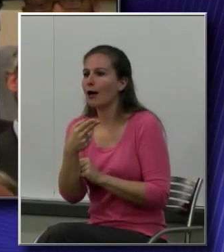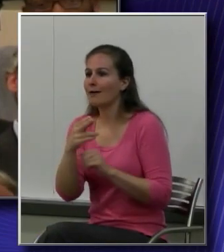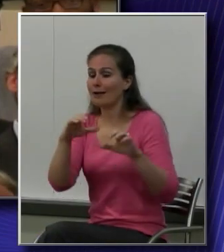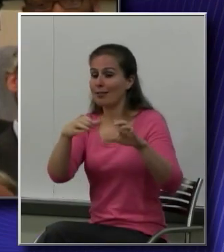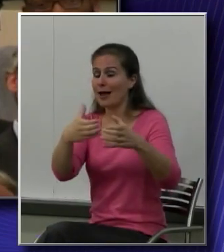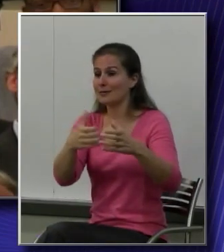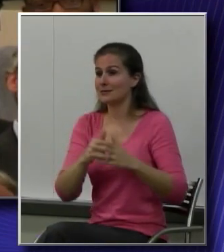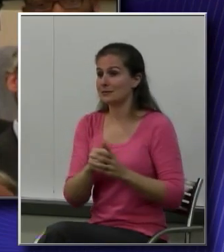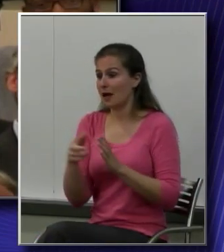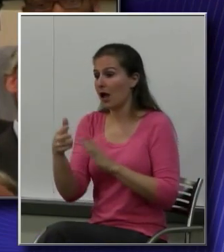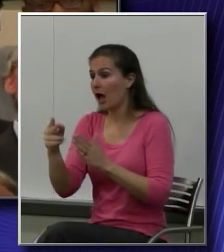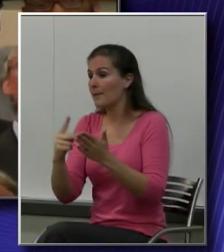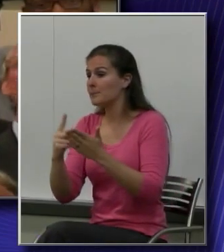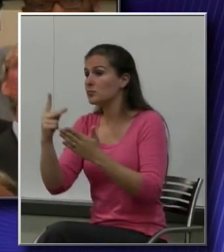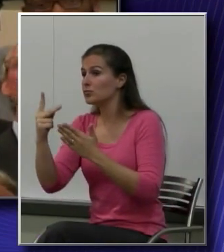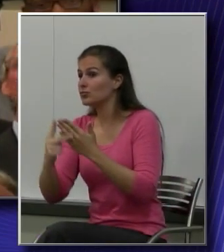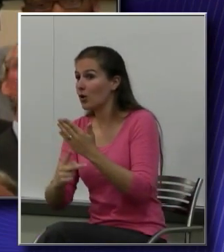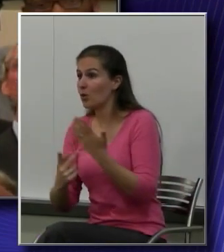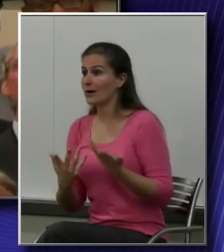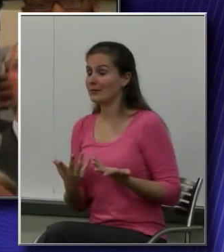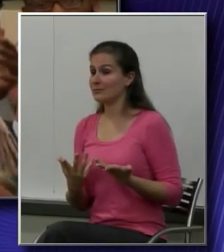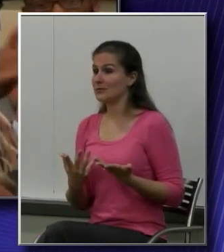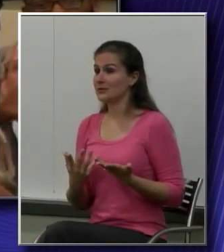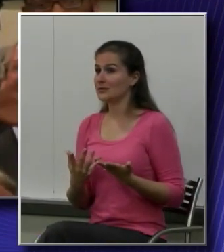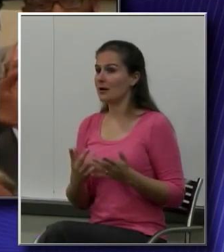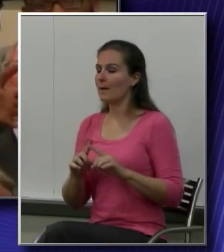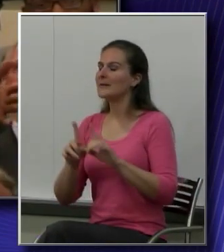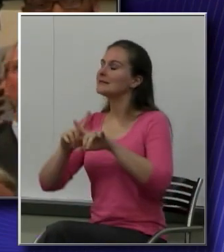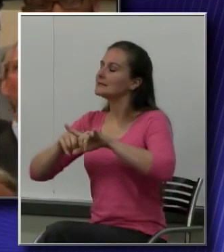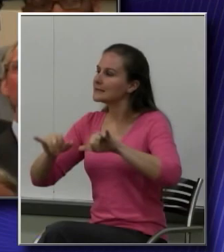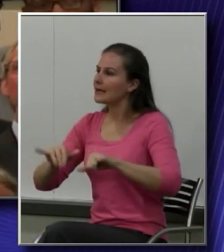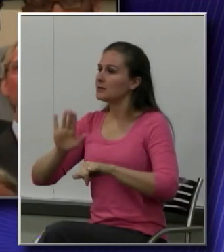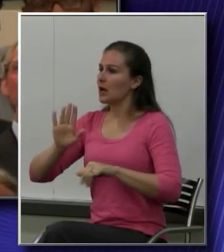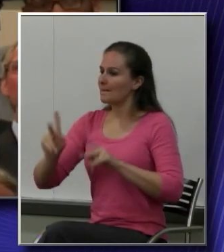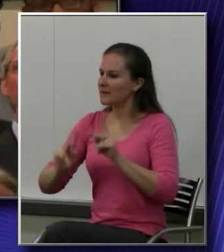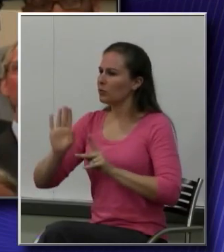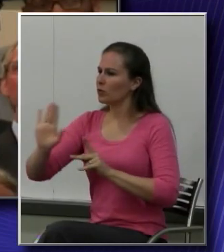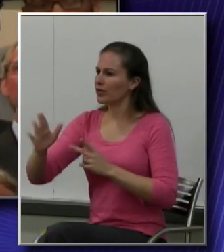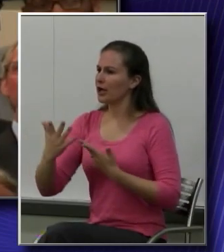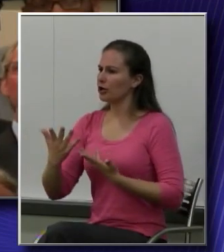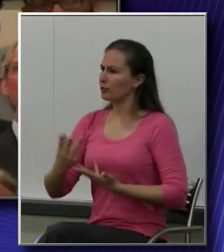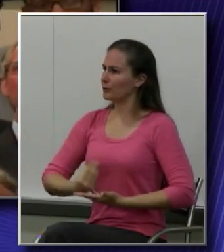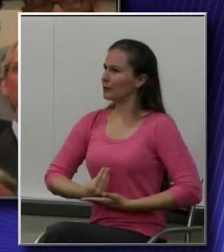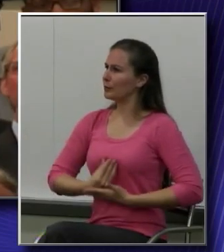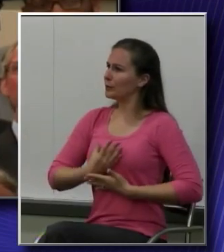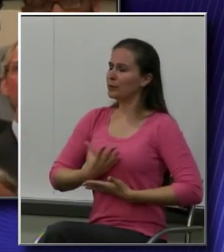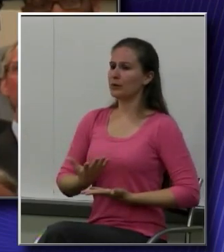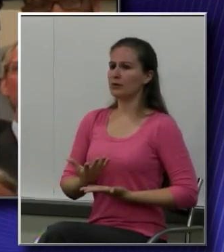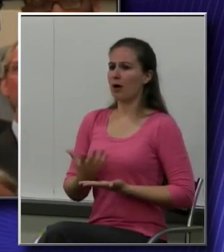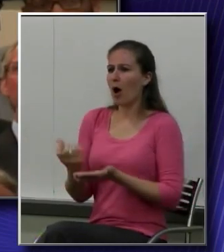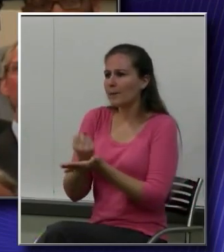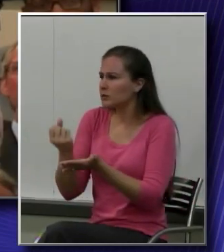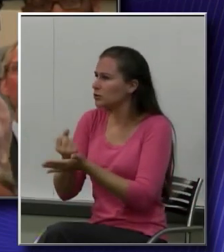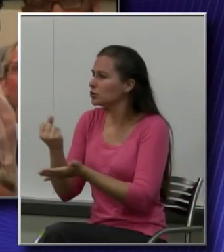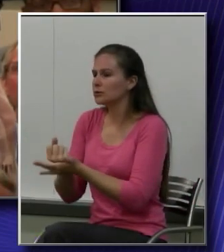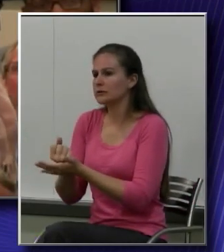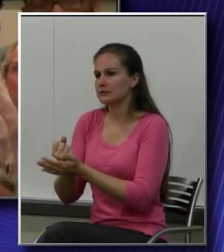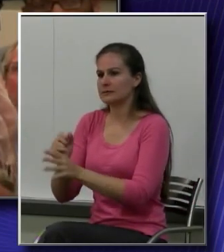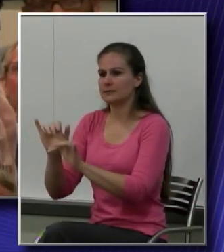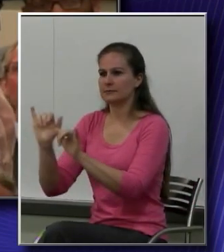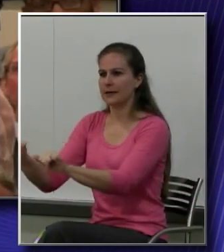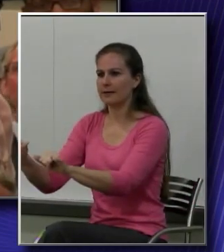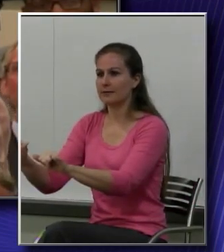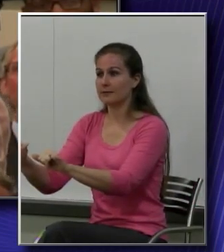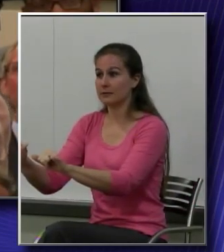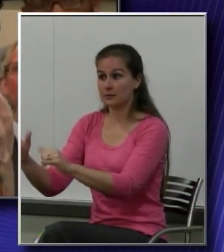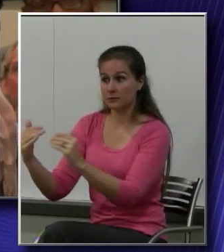programs, while still maintaining people's integrity, other job opportunities.